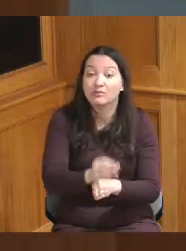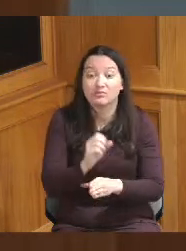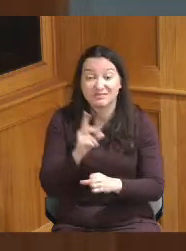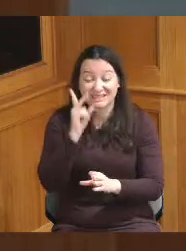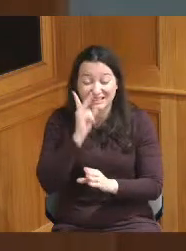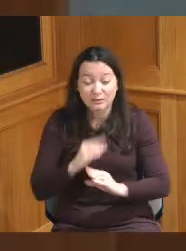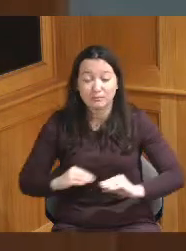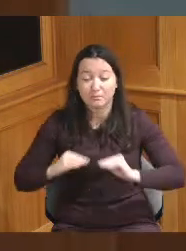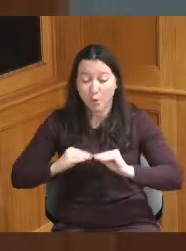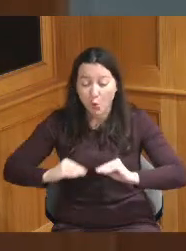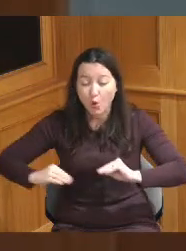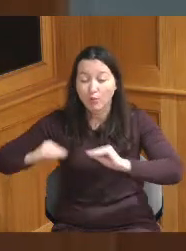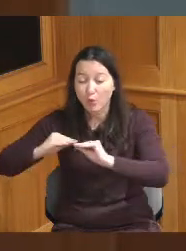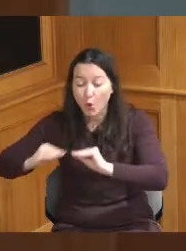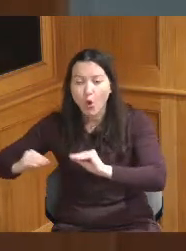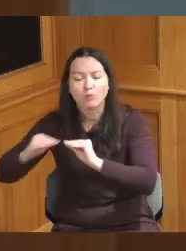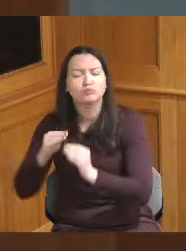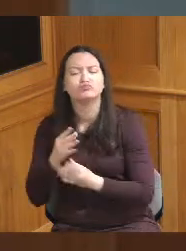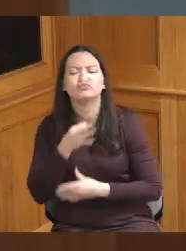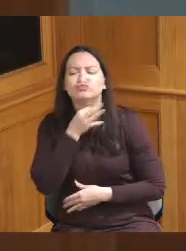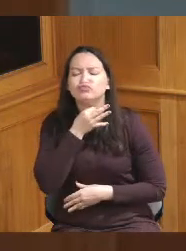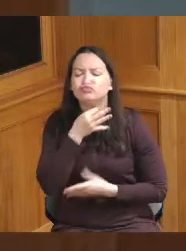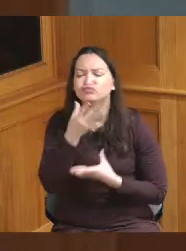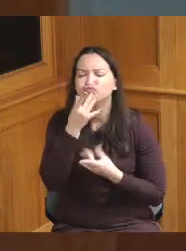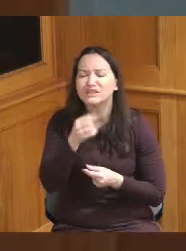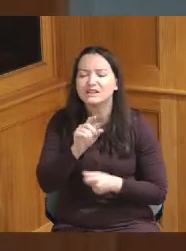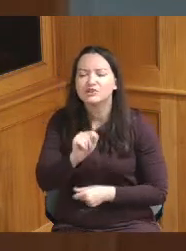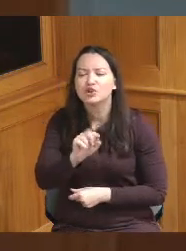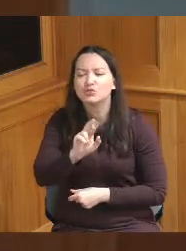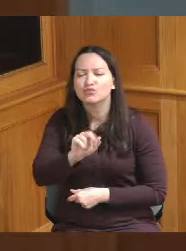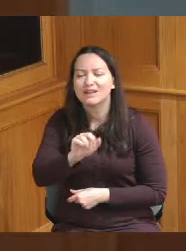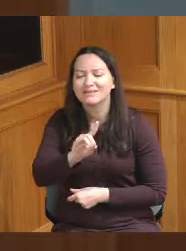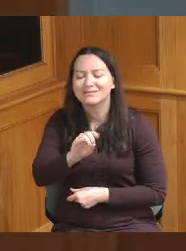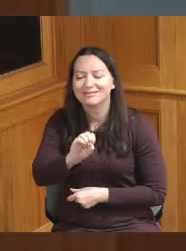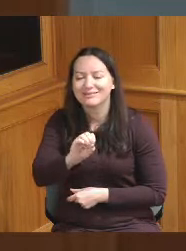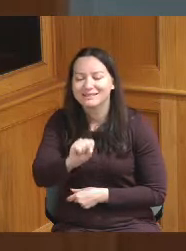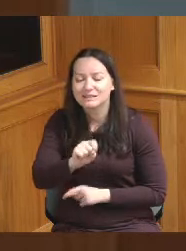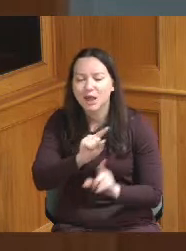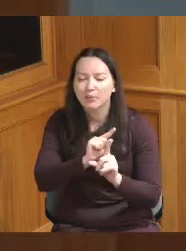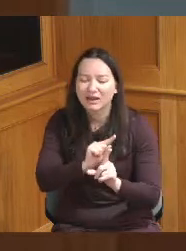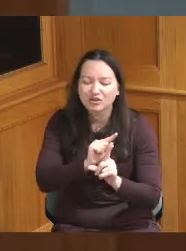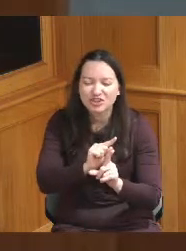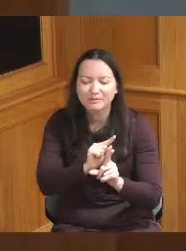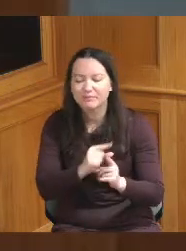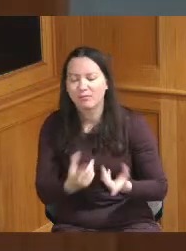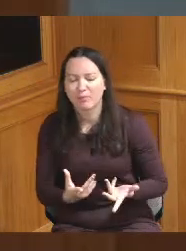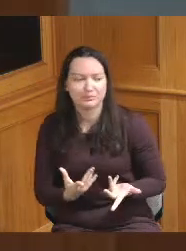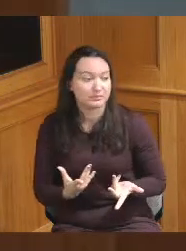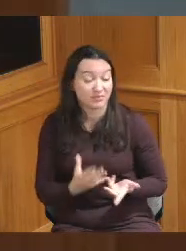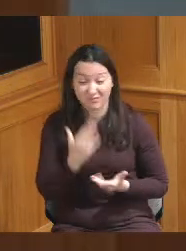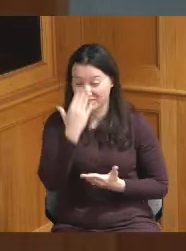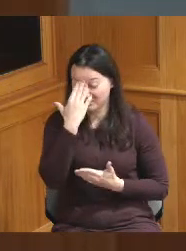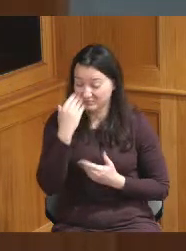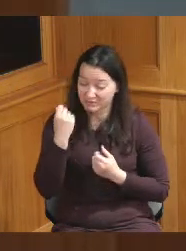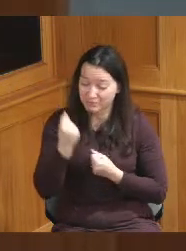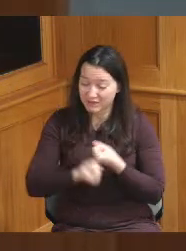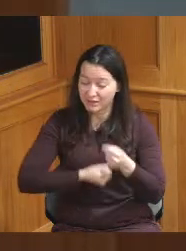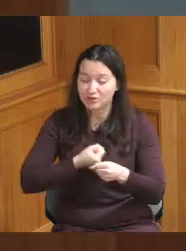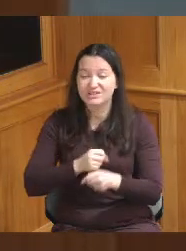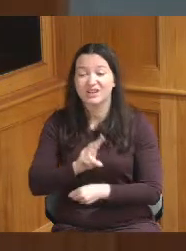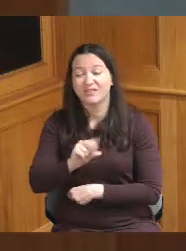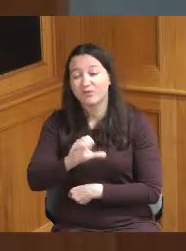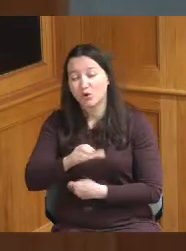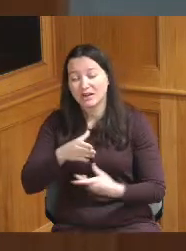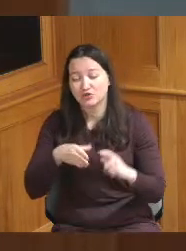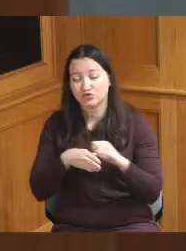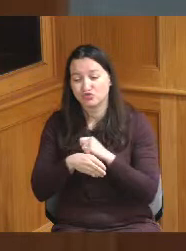more and more that there's more interest for the trades and for the apprenticeship. And as we know, over the years, vocational